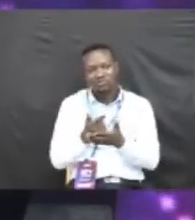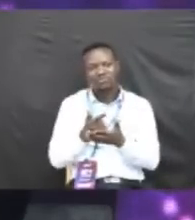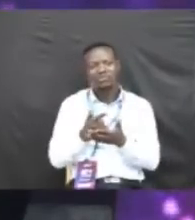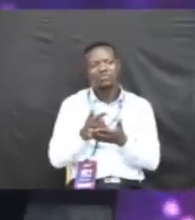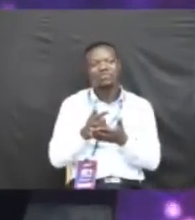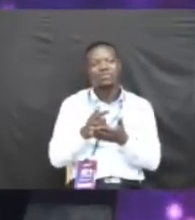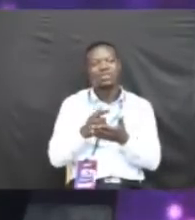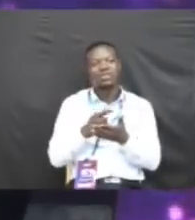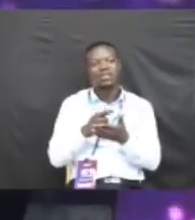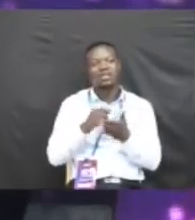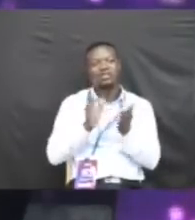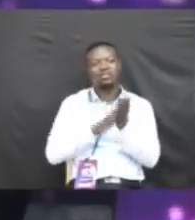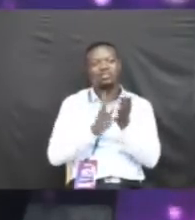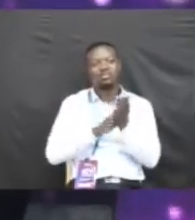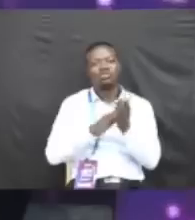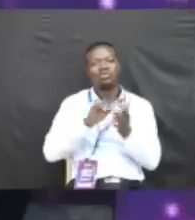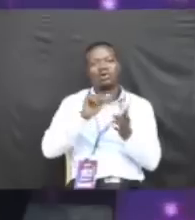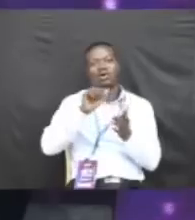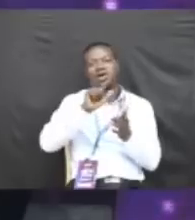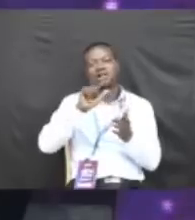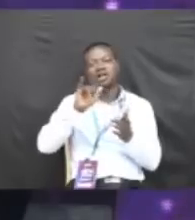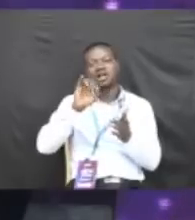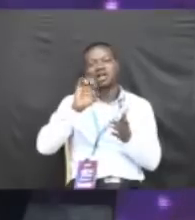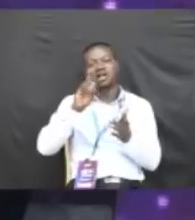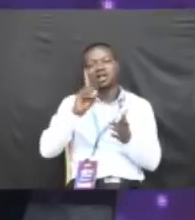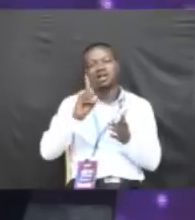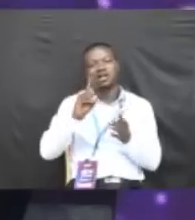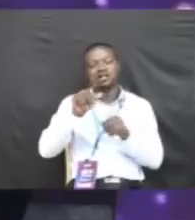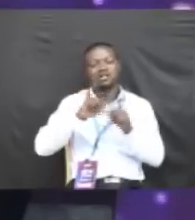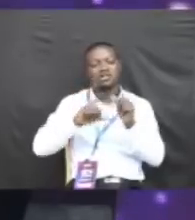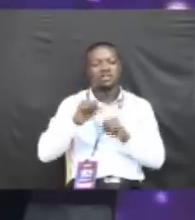the school of alli sciences.